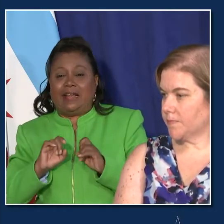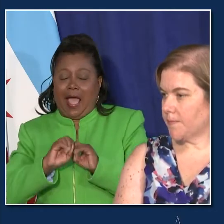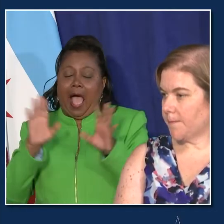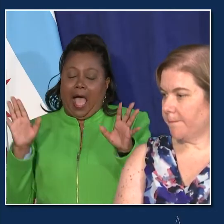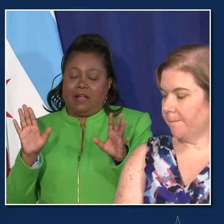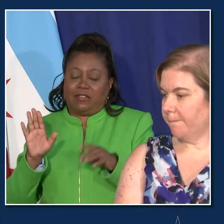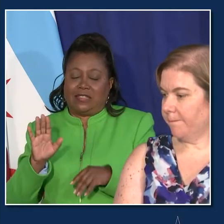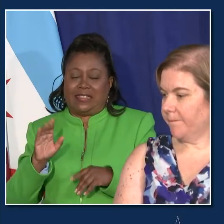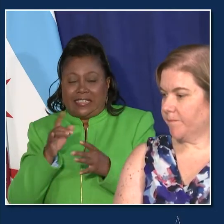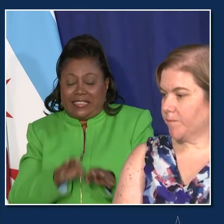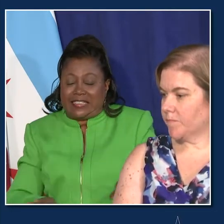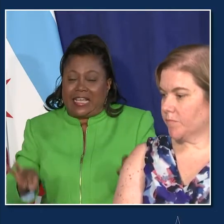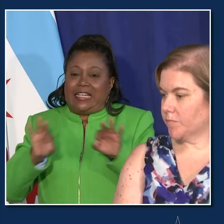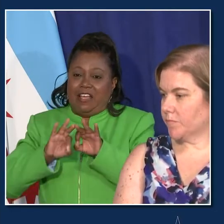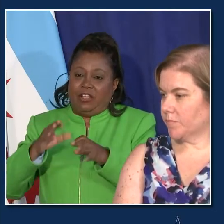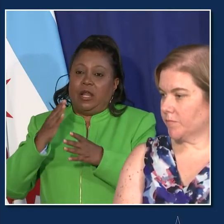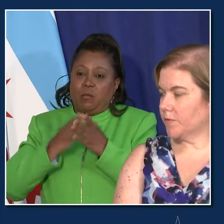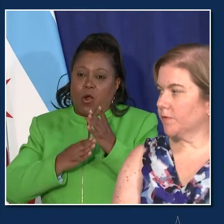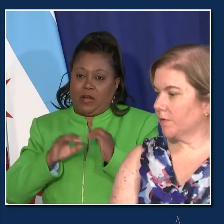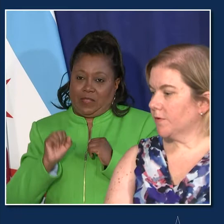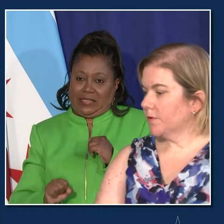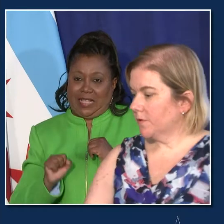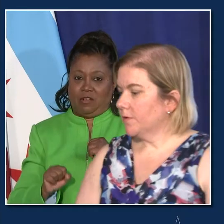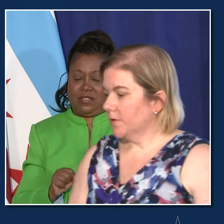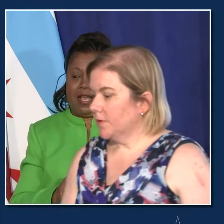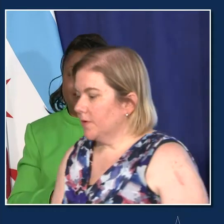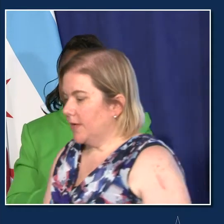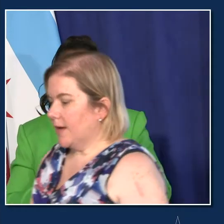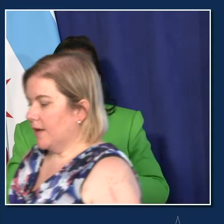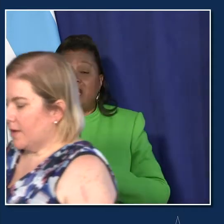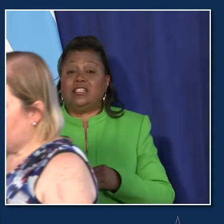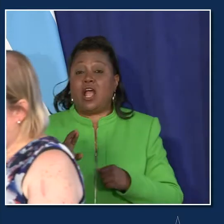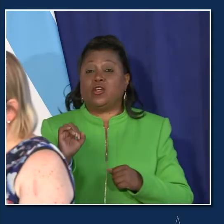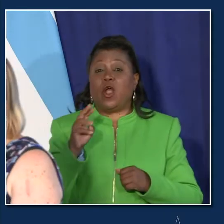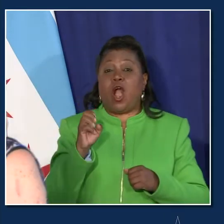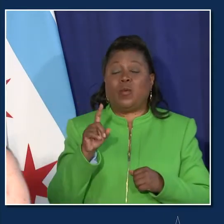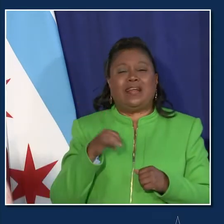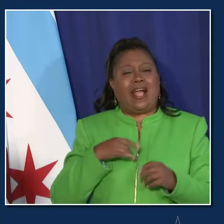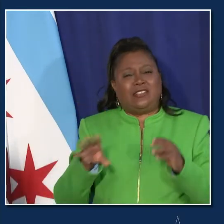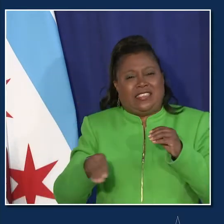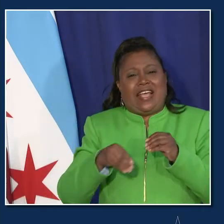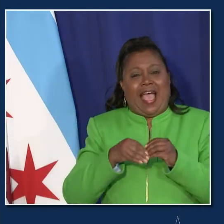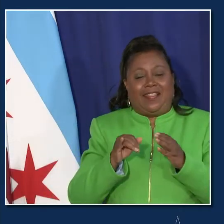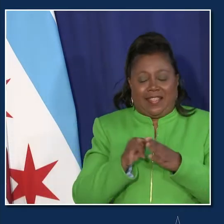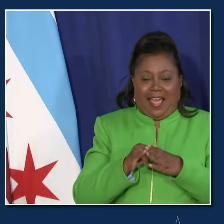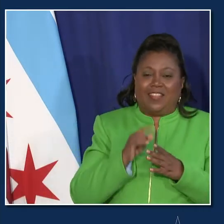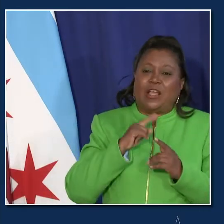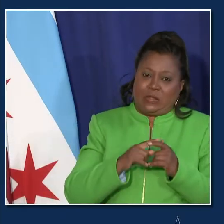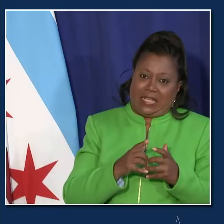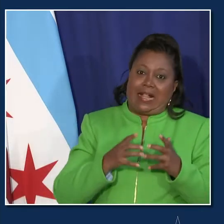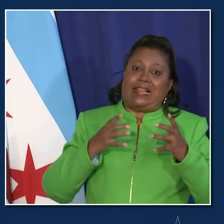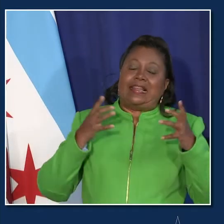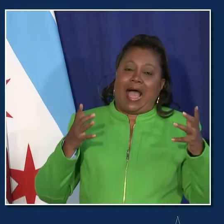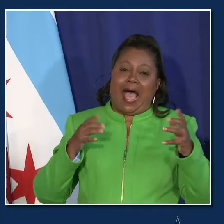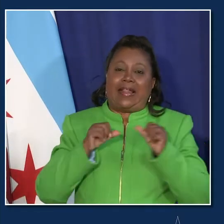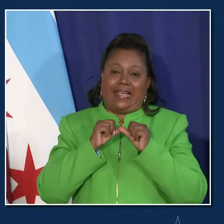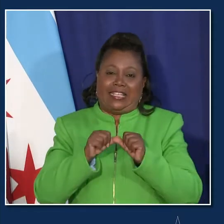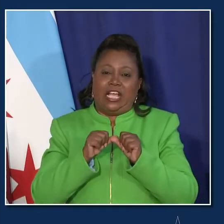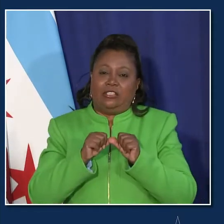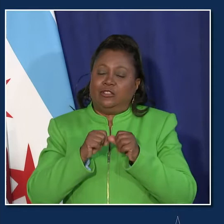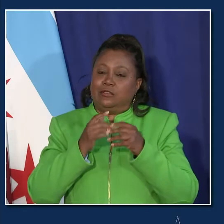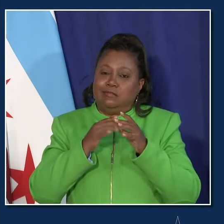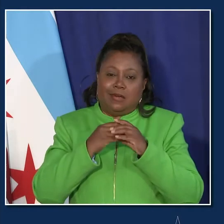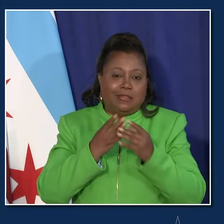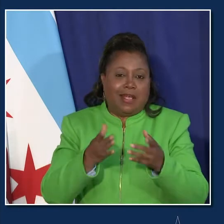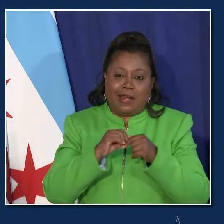obviously significant portions of the south side. I don't know, Doctor, if you want to add anything. I'll just add that there is a lot that continues to go on